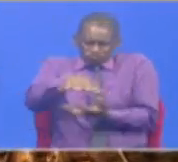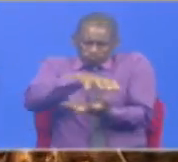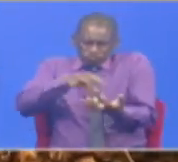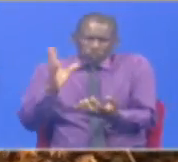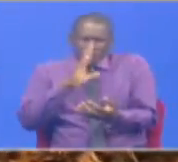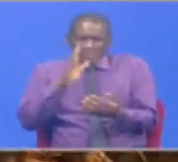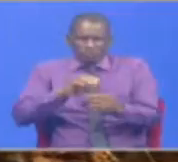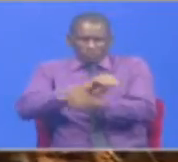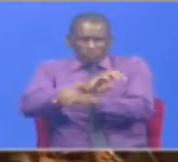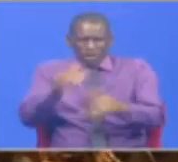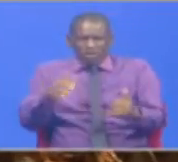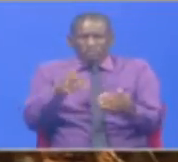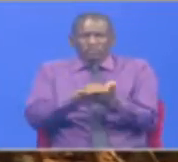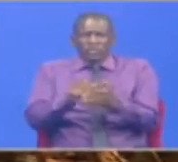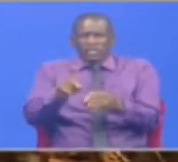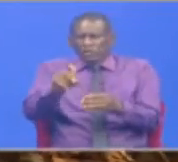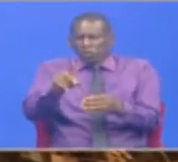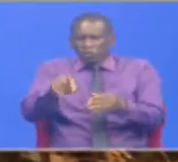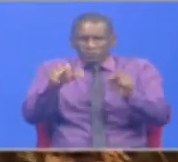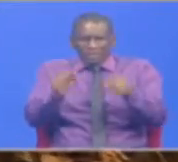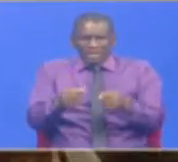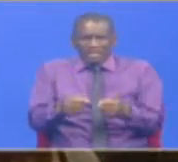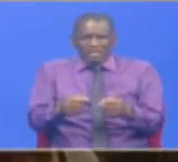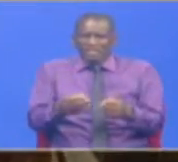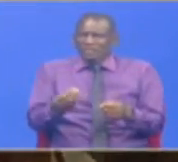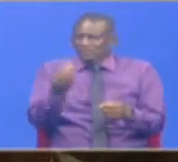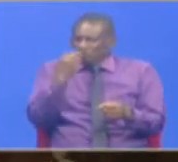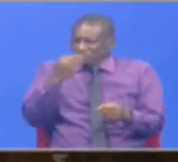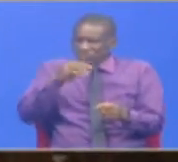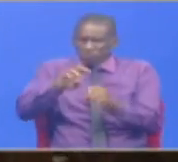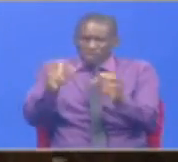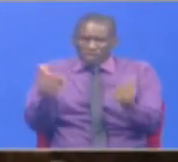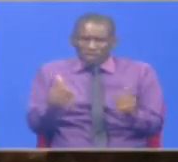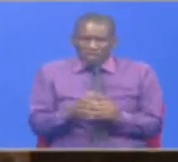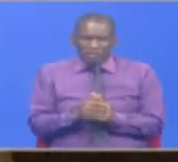that the worms can be able to come and feed.